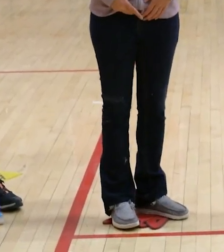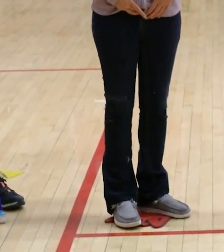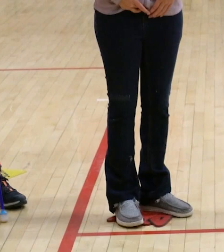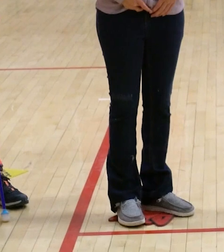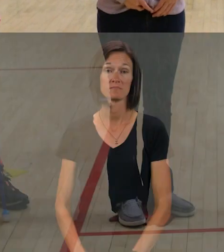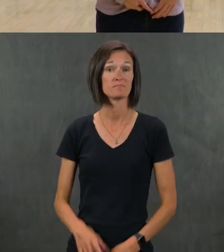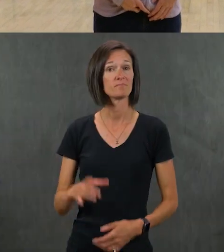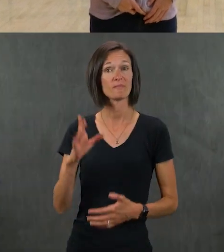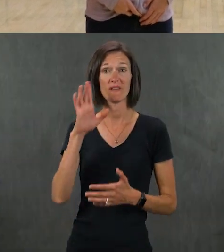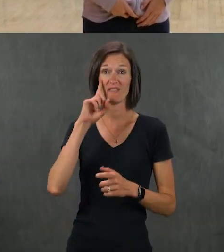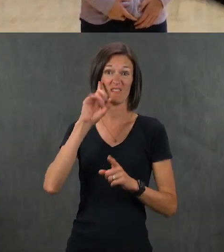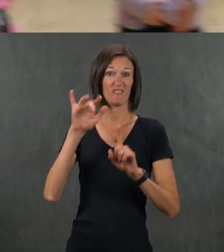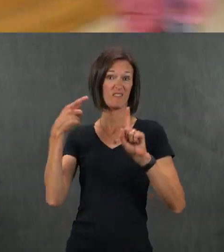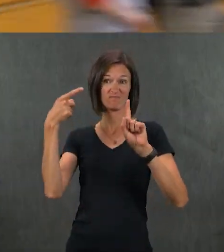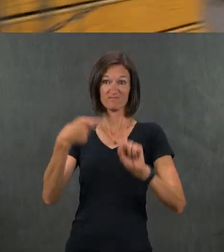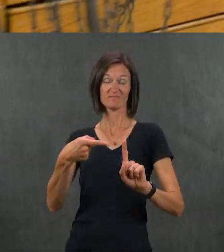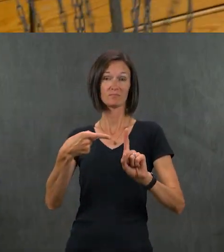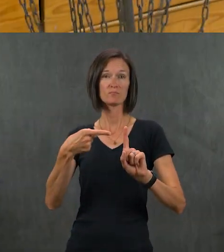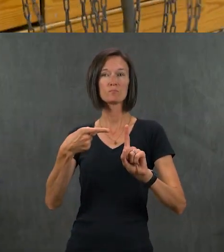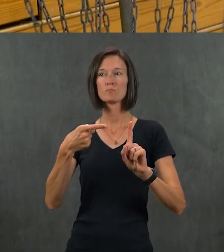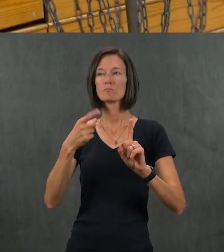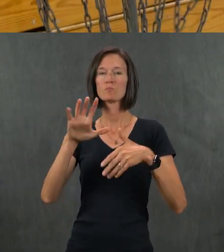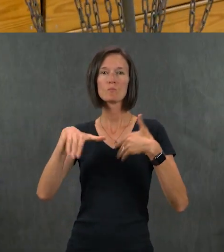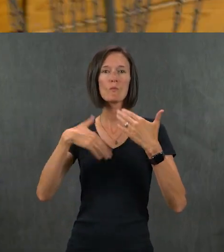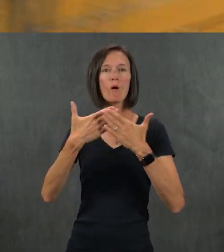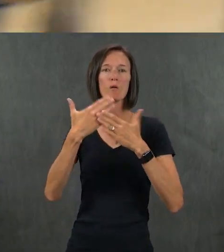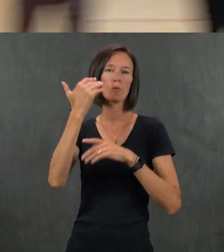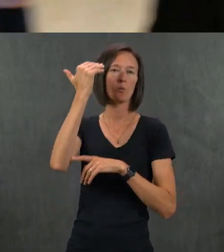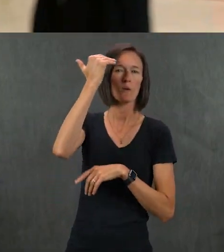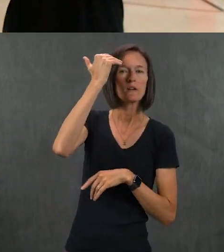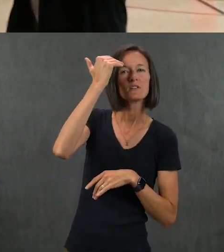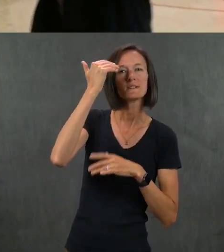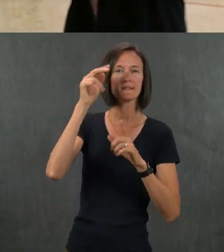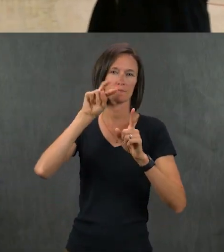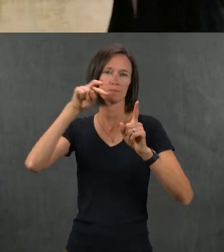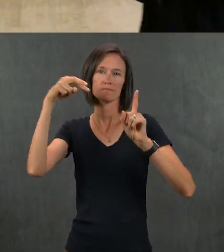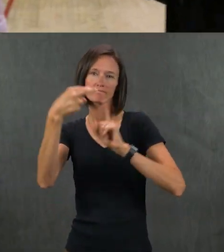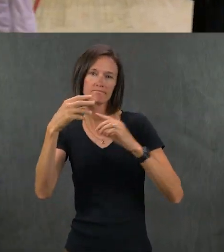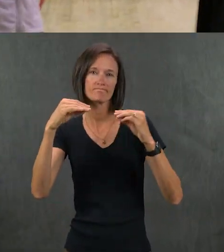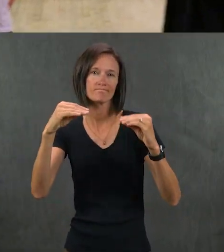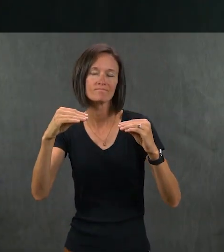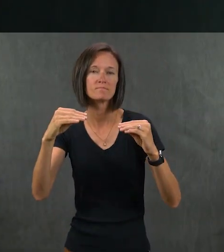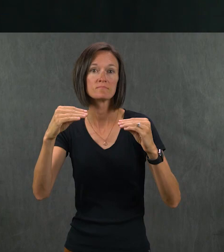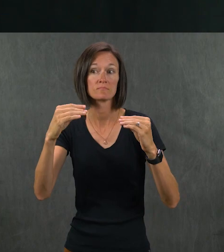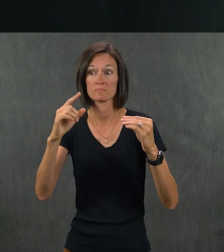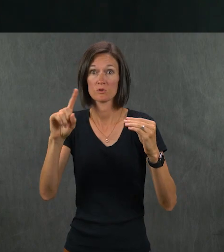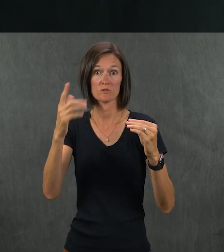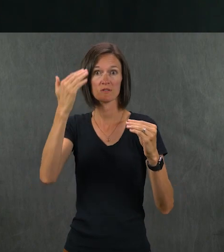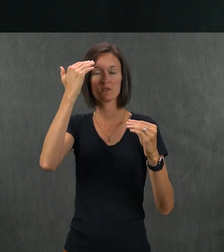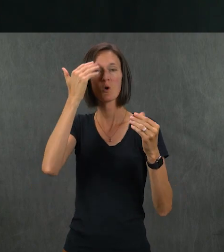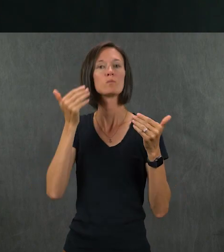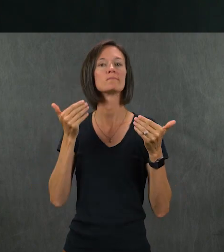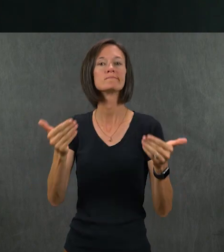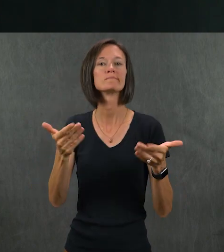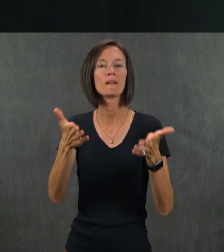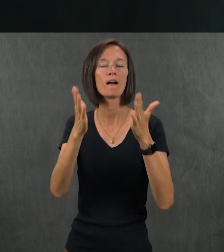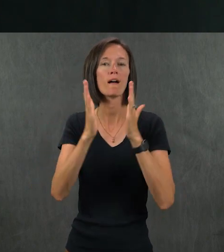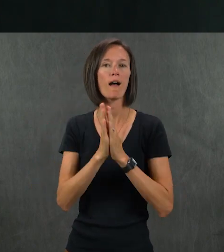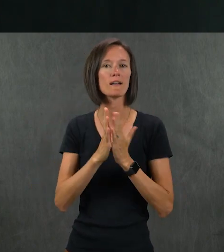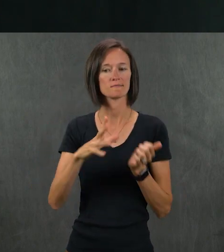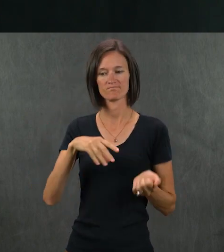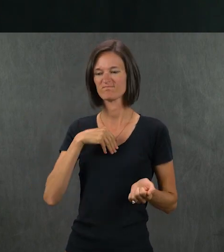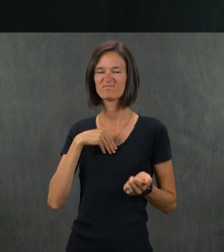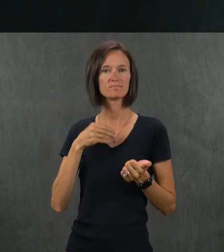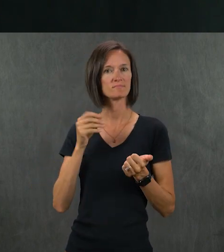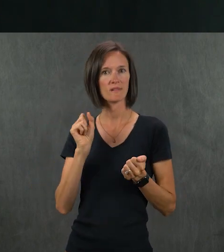basket. Christina. I think that's really what it comes down to with this whole awareness and perspective stuff. It's just knowing to ask and being okay